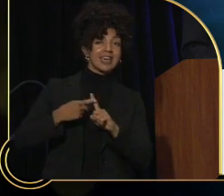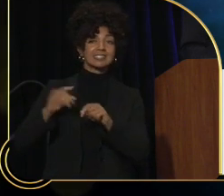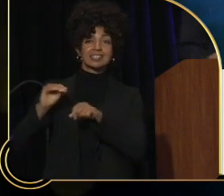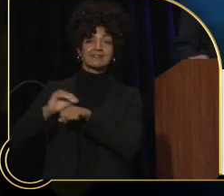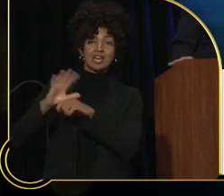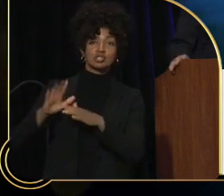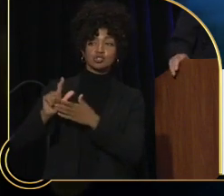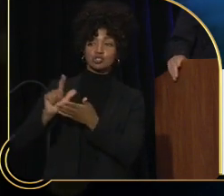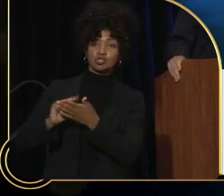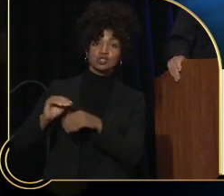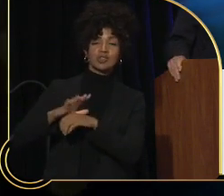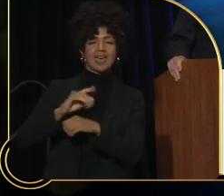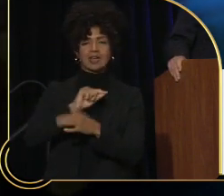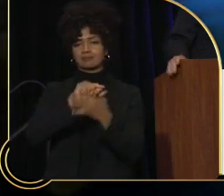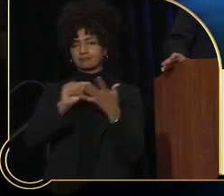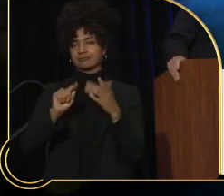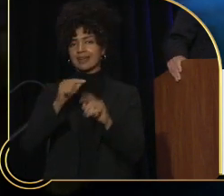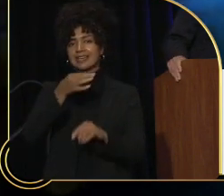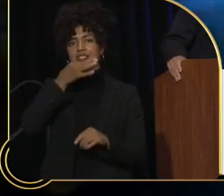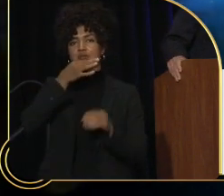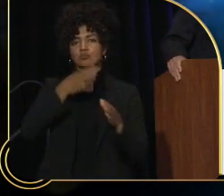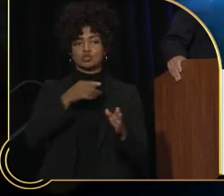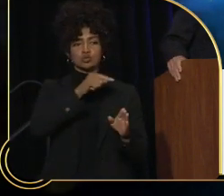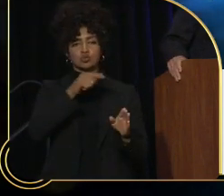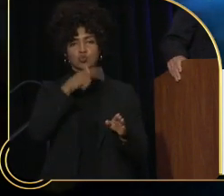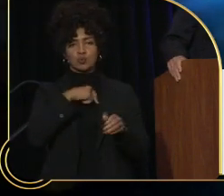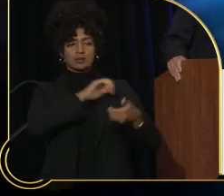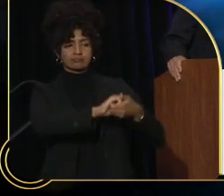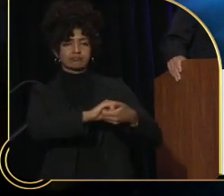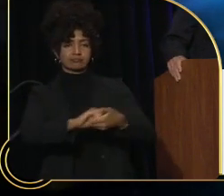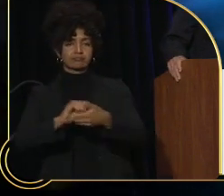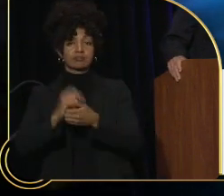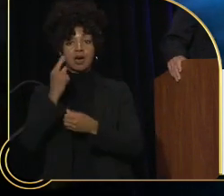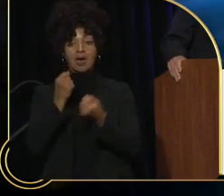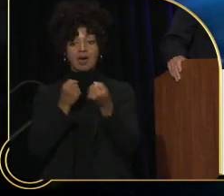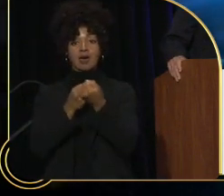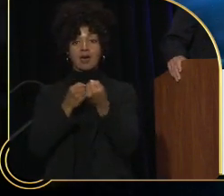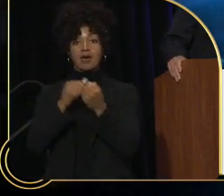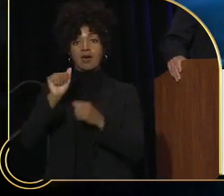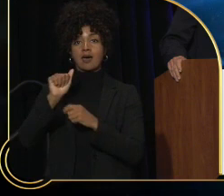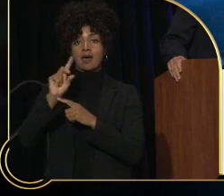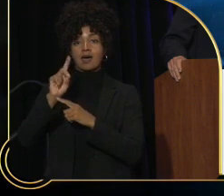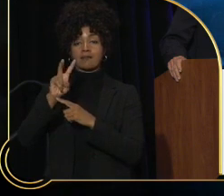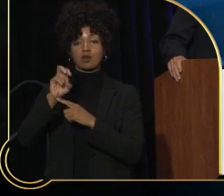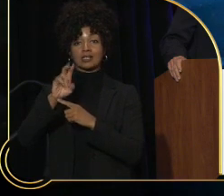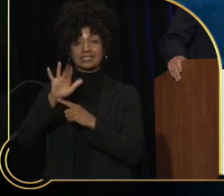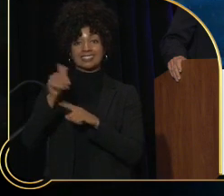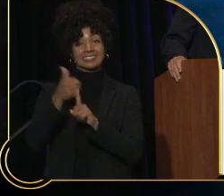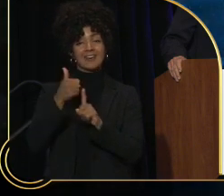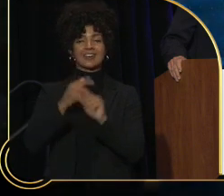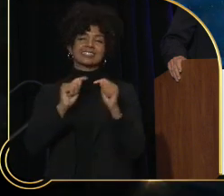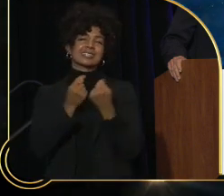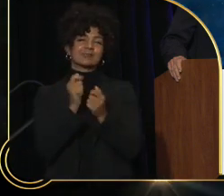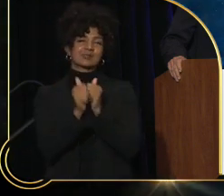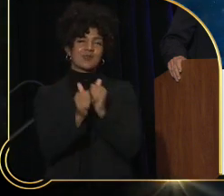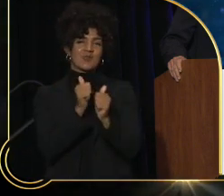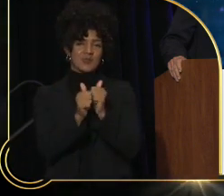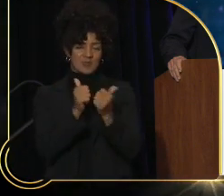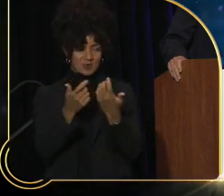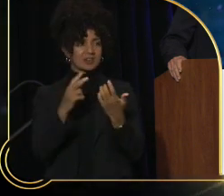worked. Advocacy is a team sport, and I have many mentors and collaborators to